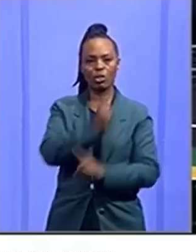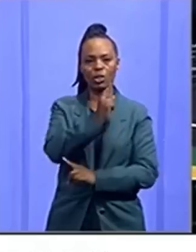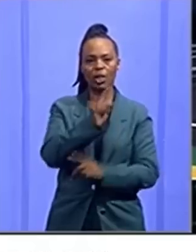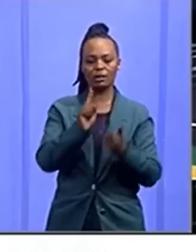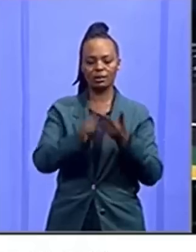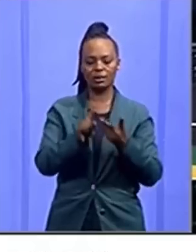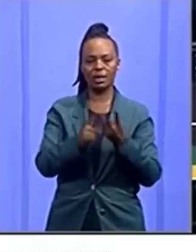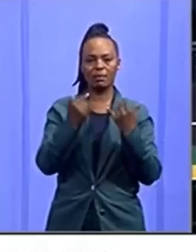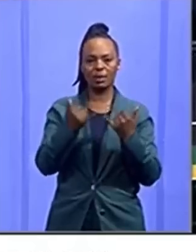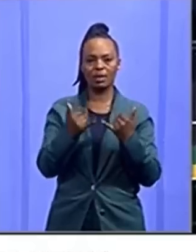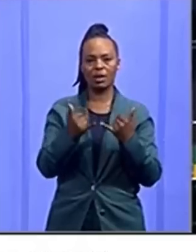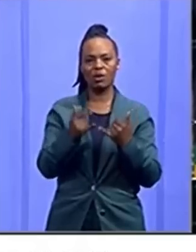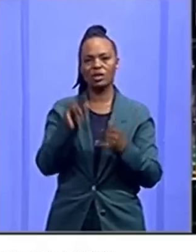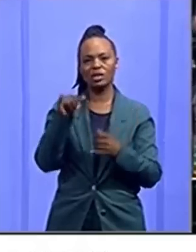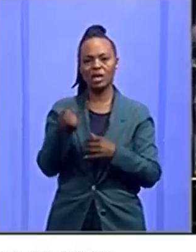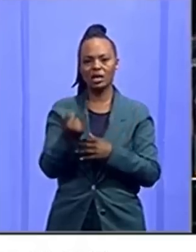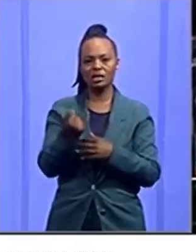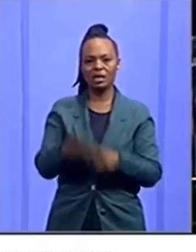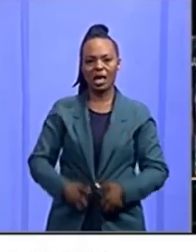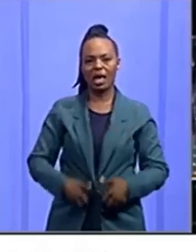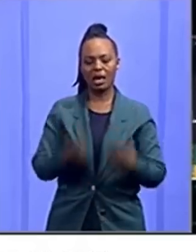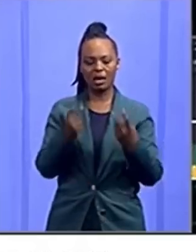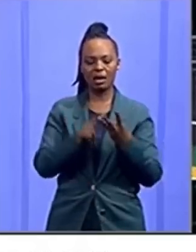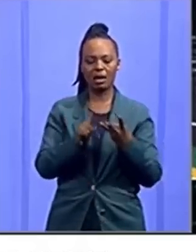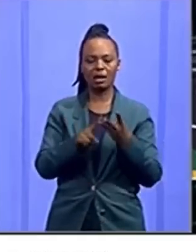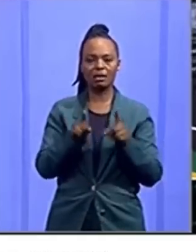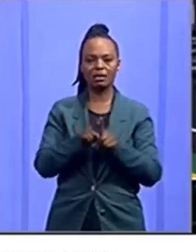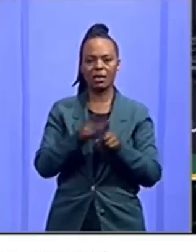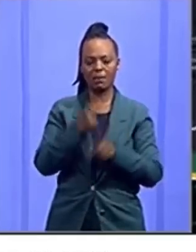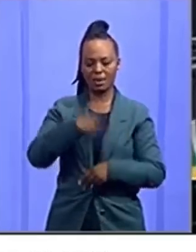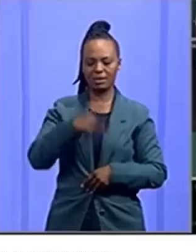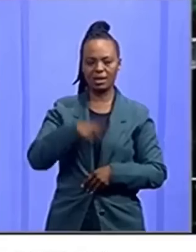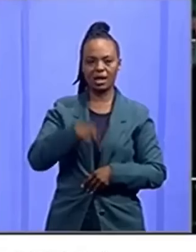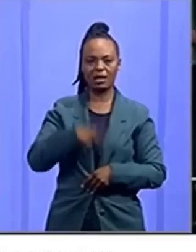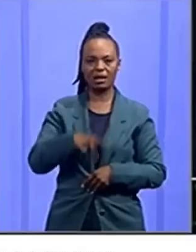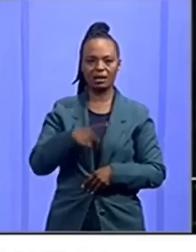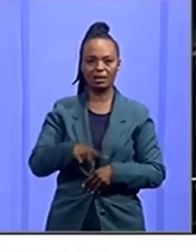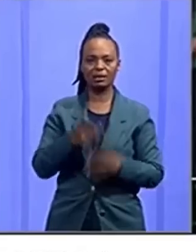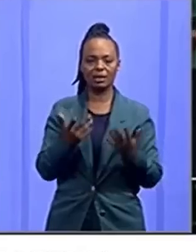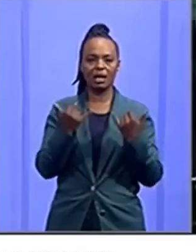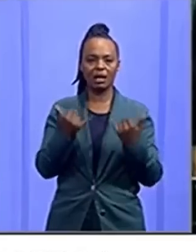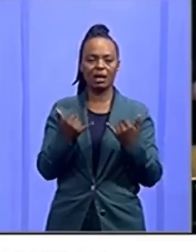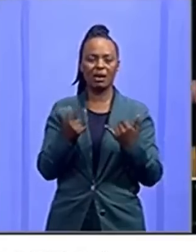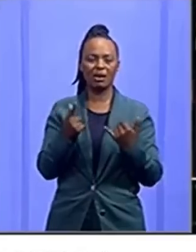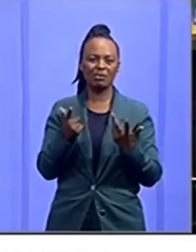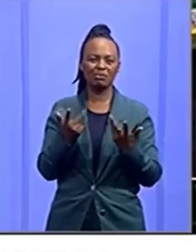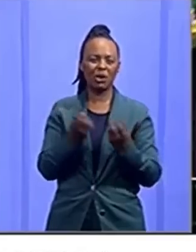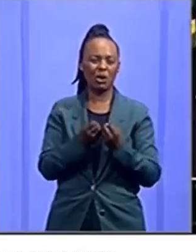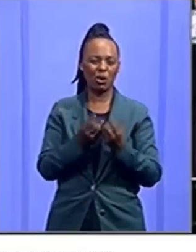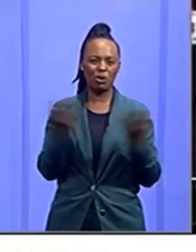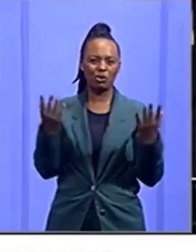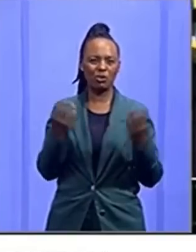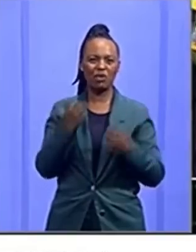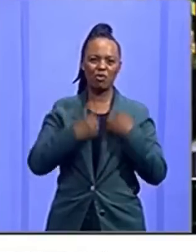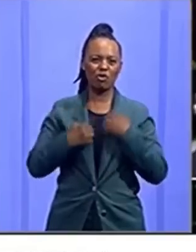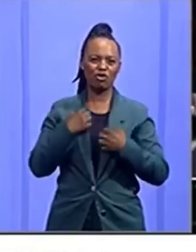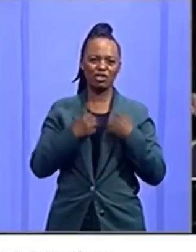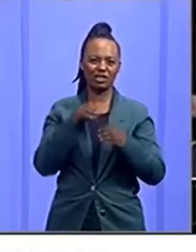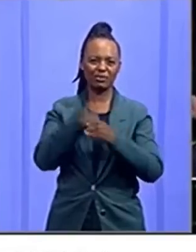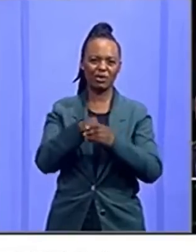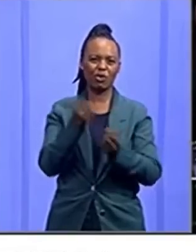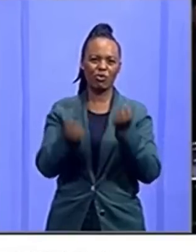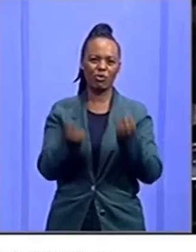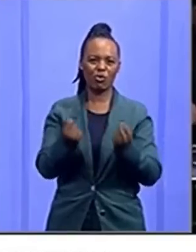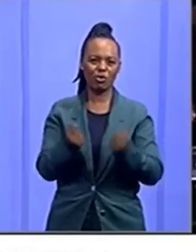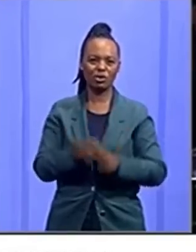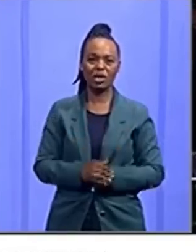with haste, they acted with anger, they acted with vengeance, they really acted with a lot of emotion on that decision. It was